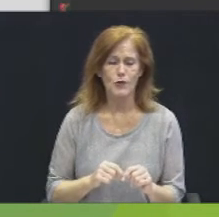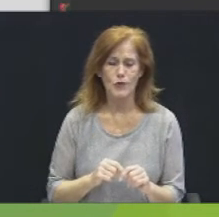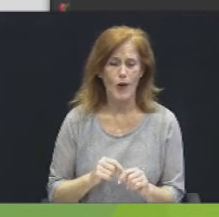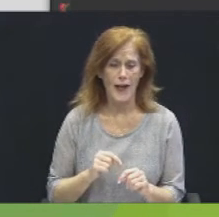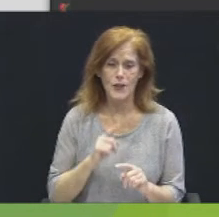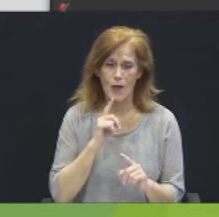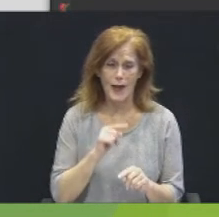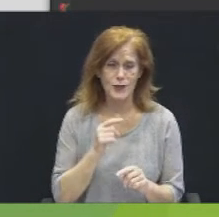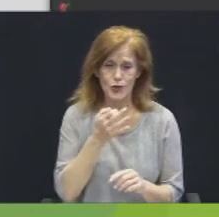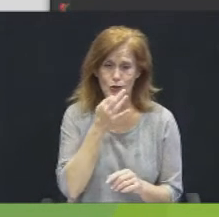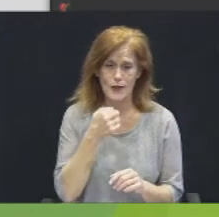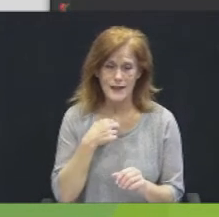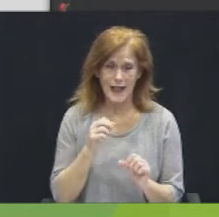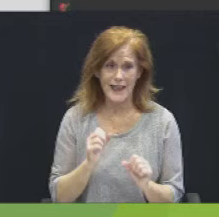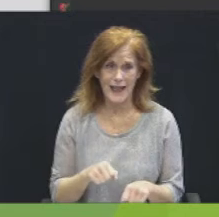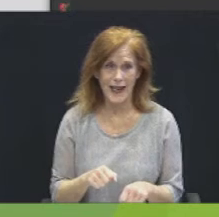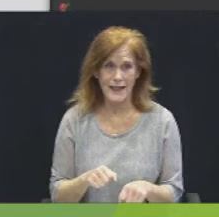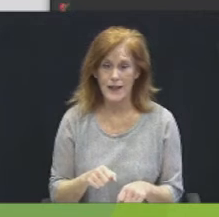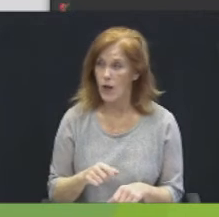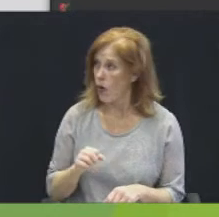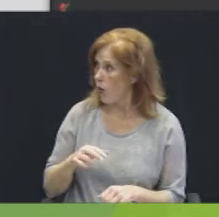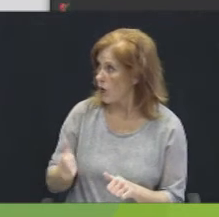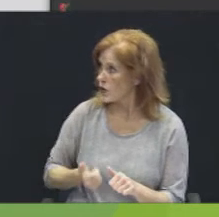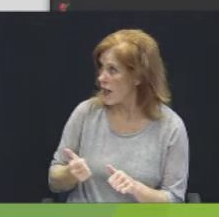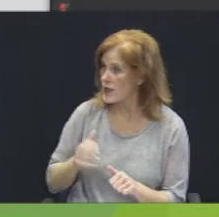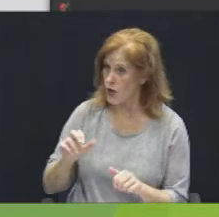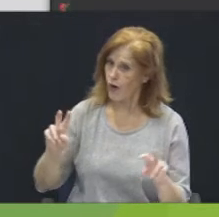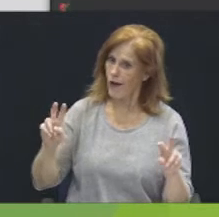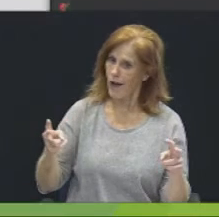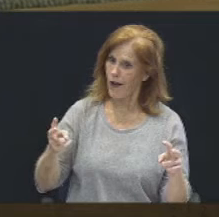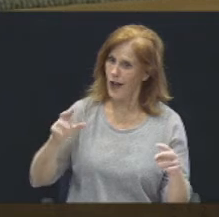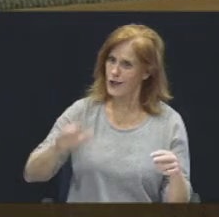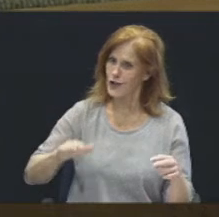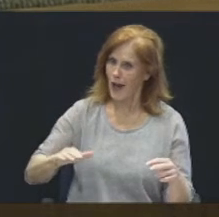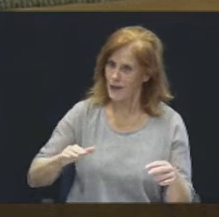as I can. Or chasing your child. Yeah, yeah.